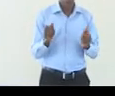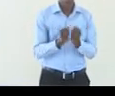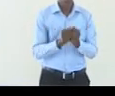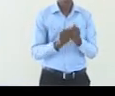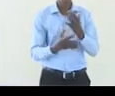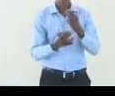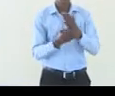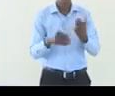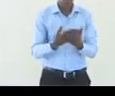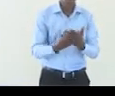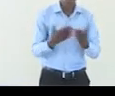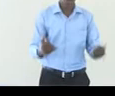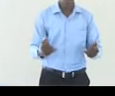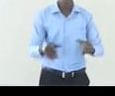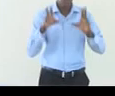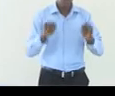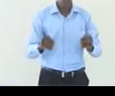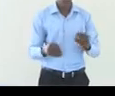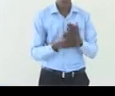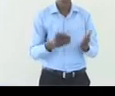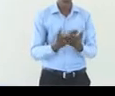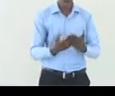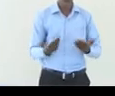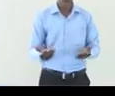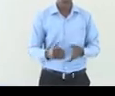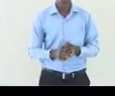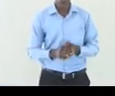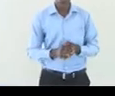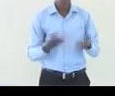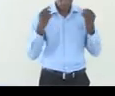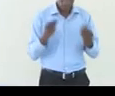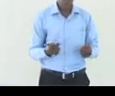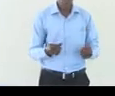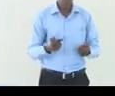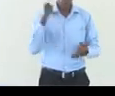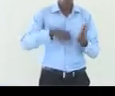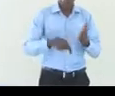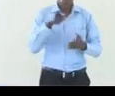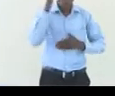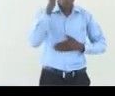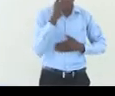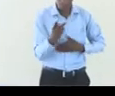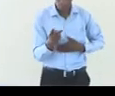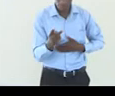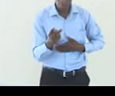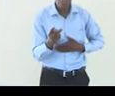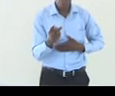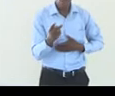money. Now, oil money is gone. So immediately, what you are going to see immediately.